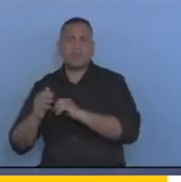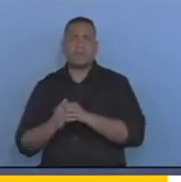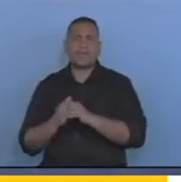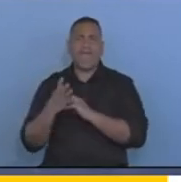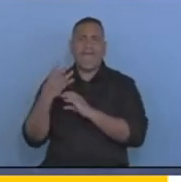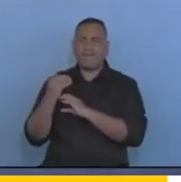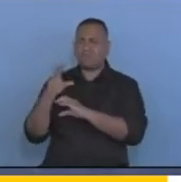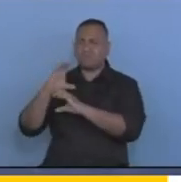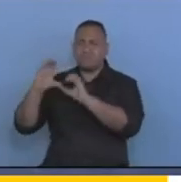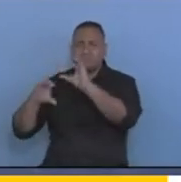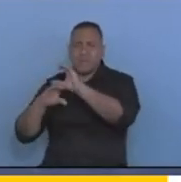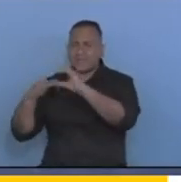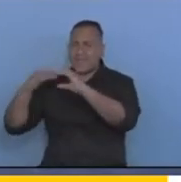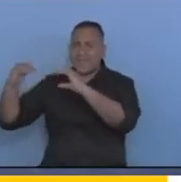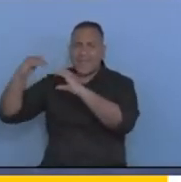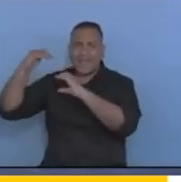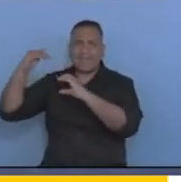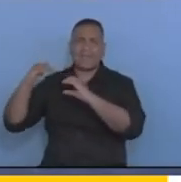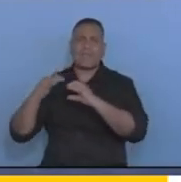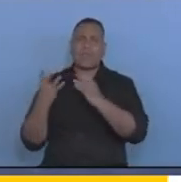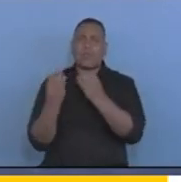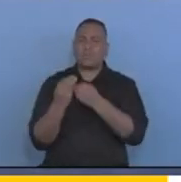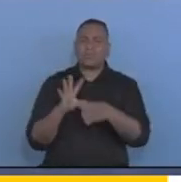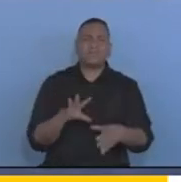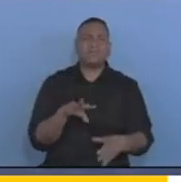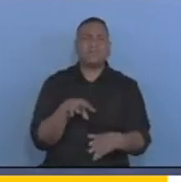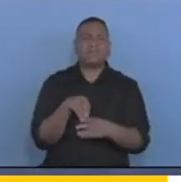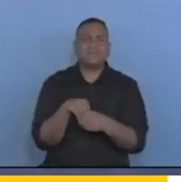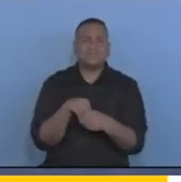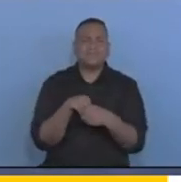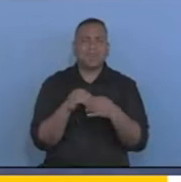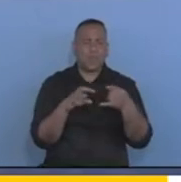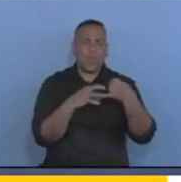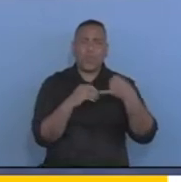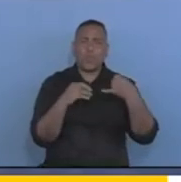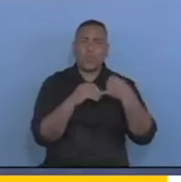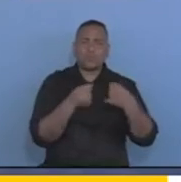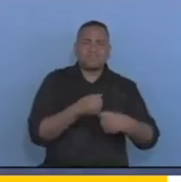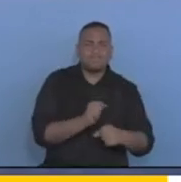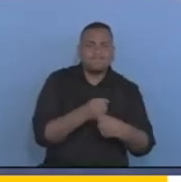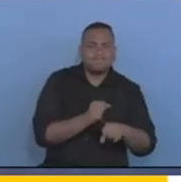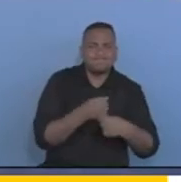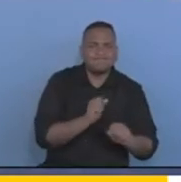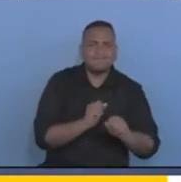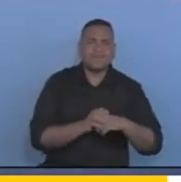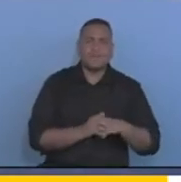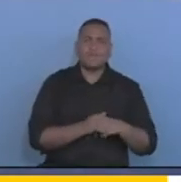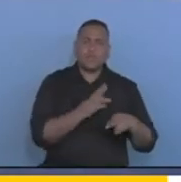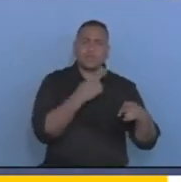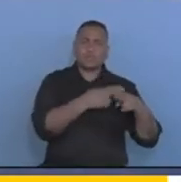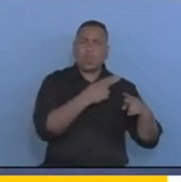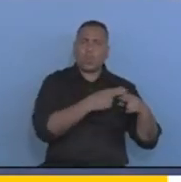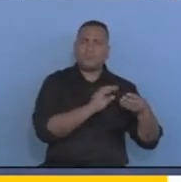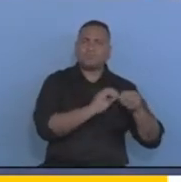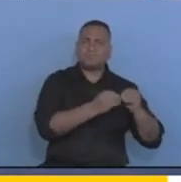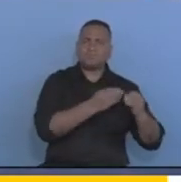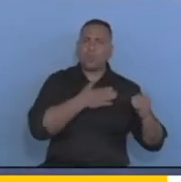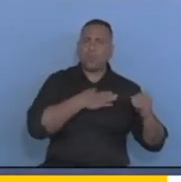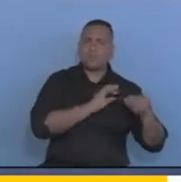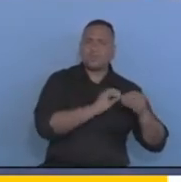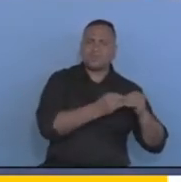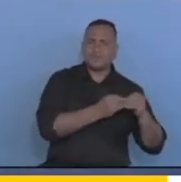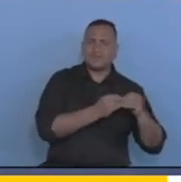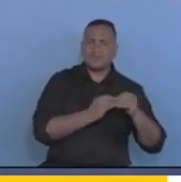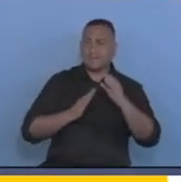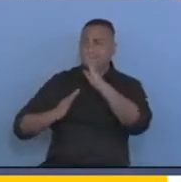got to do with that, so everything then from onwards there, from carpentry, plumbing, the electrical makeup of, let's say, a building that you would